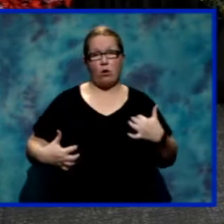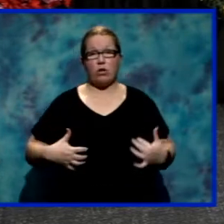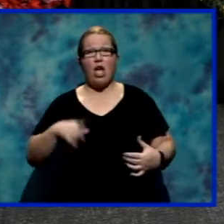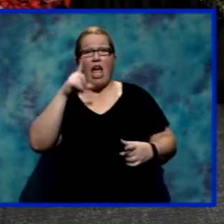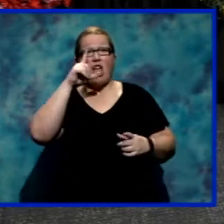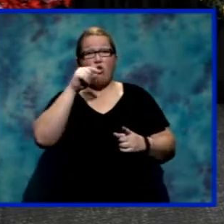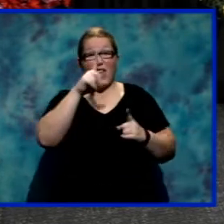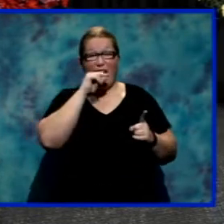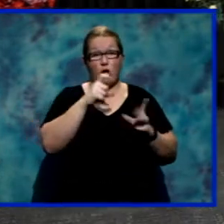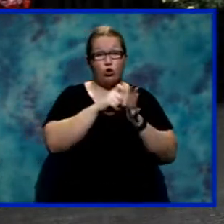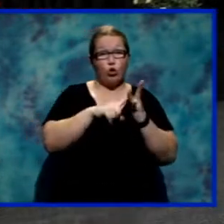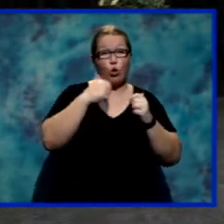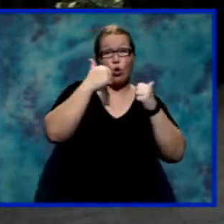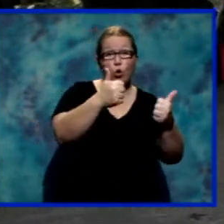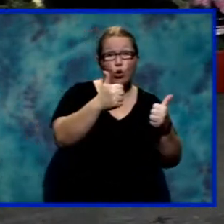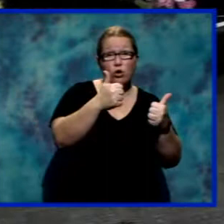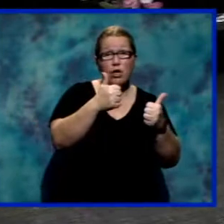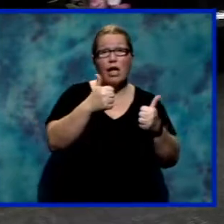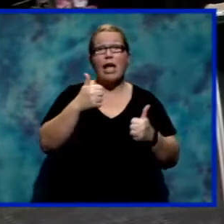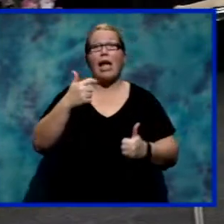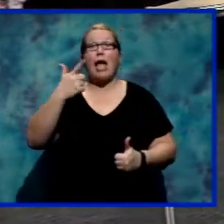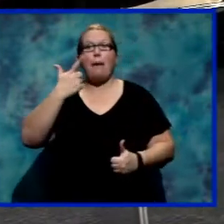good, for you have always done.